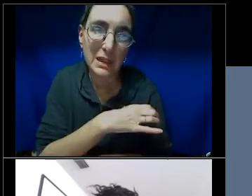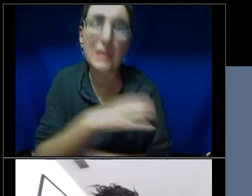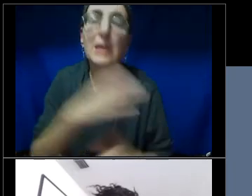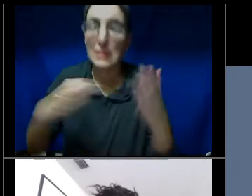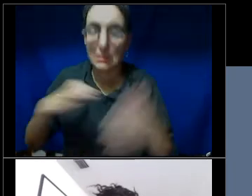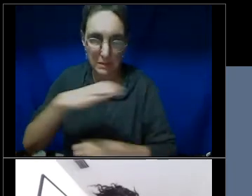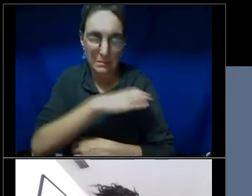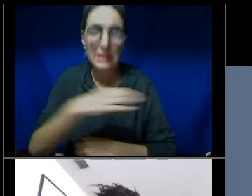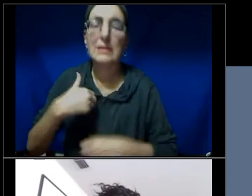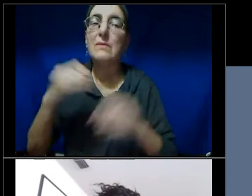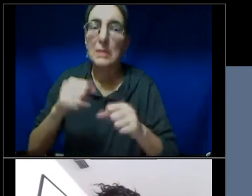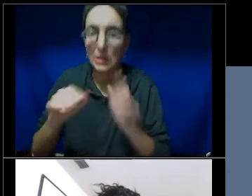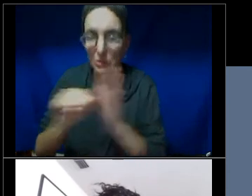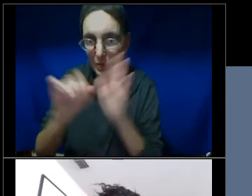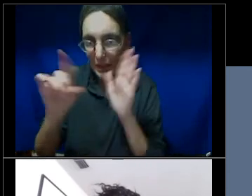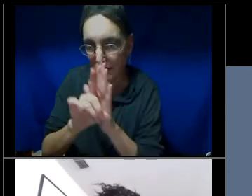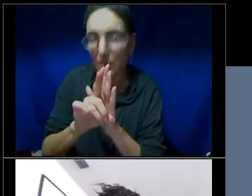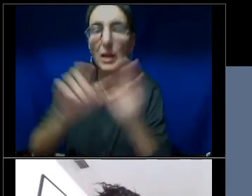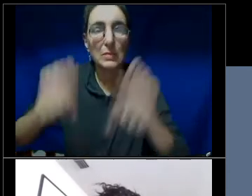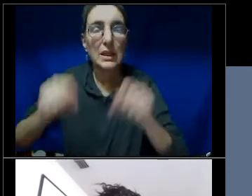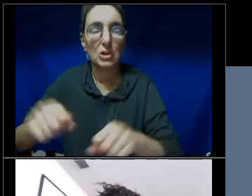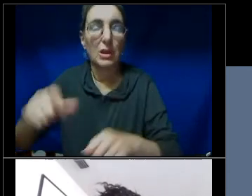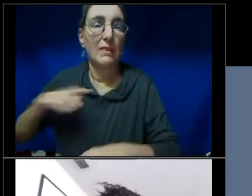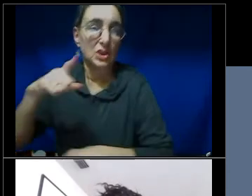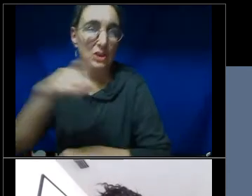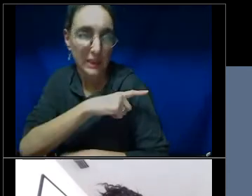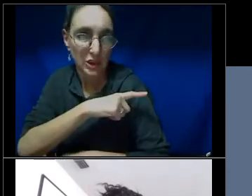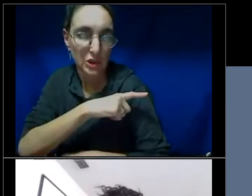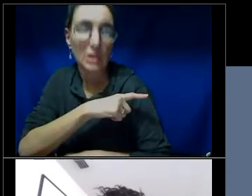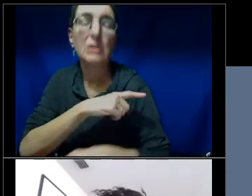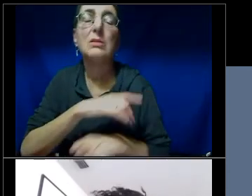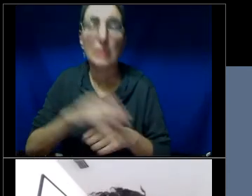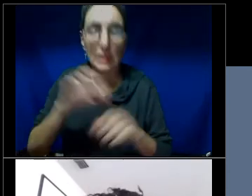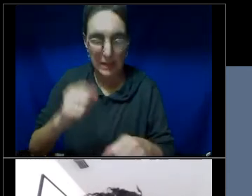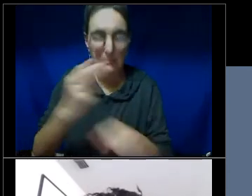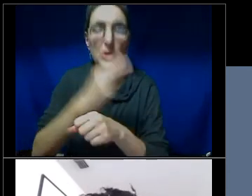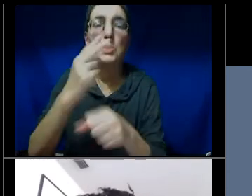identify like potential legislation that can be used to